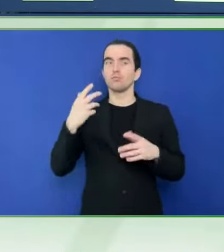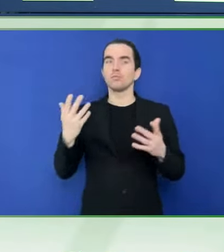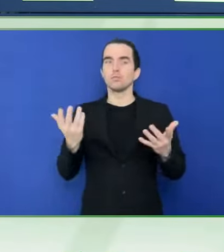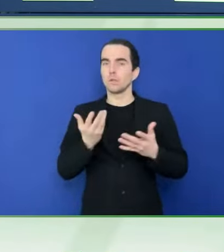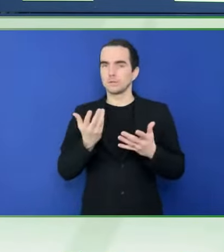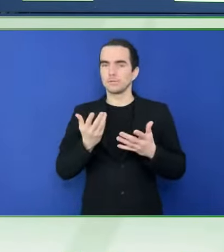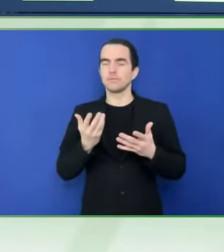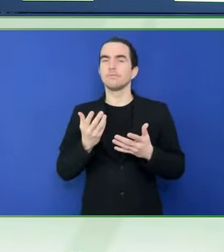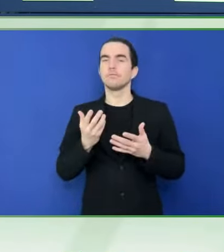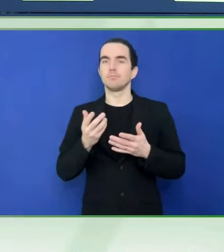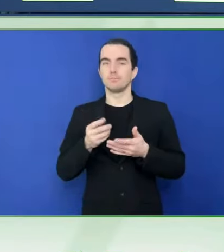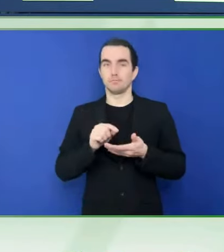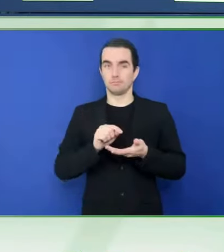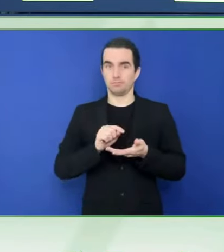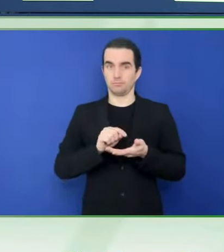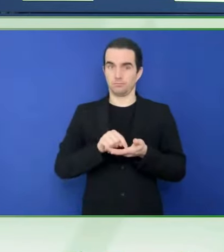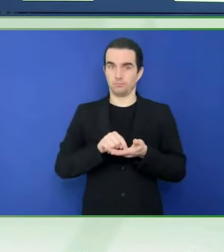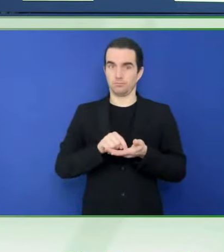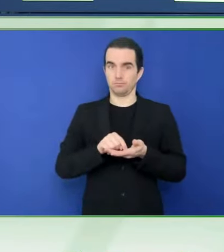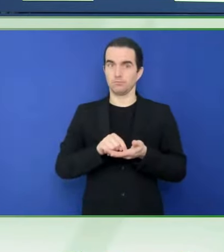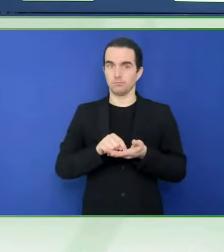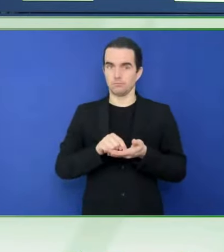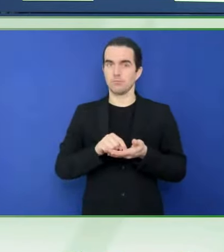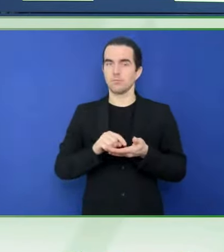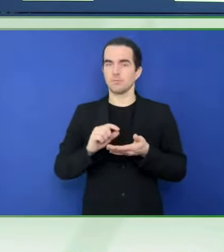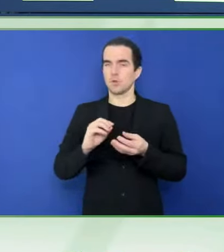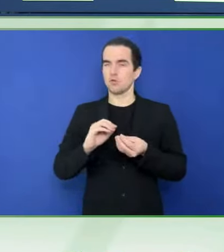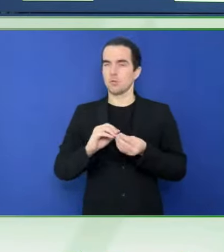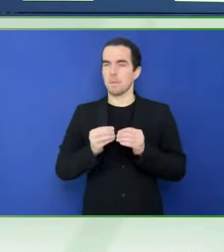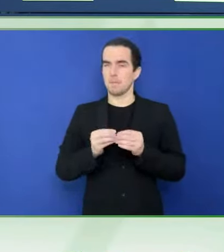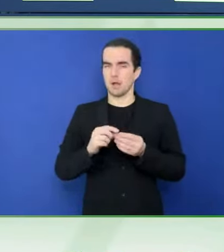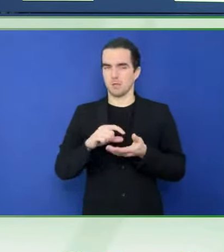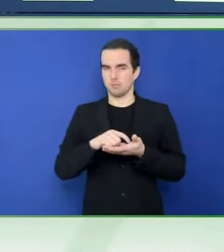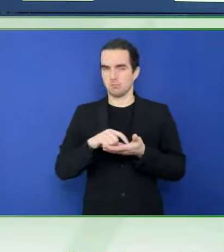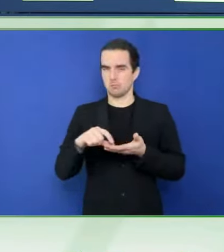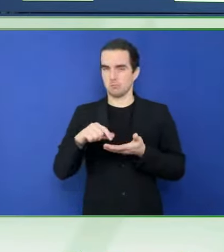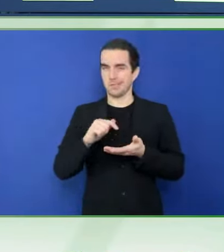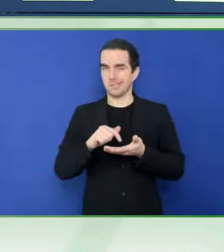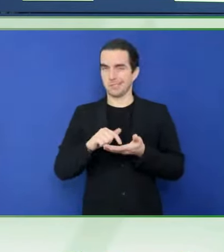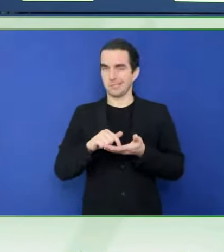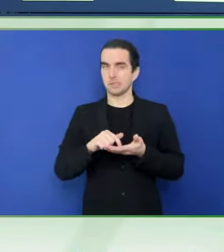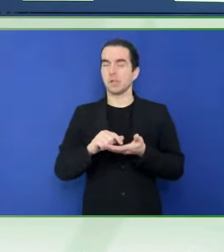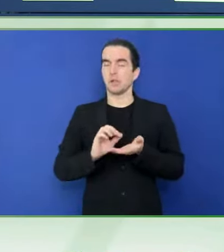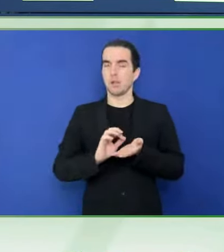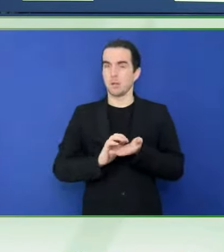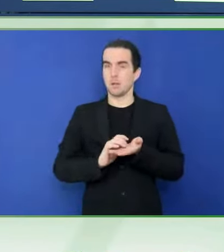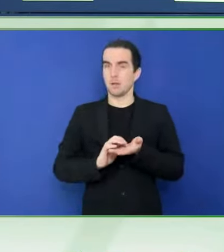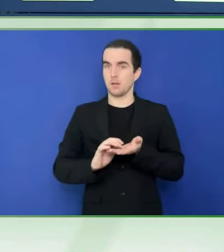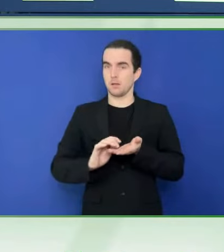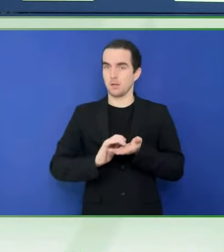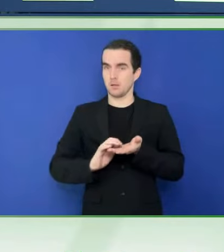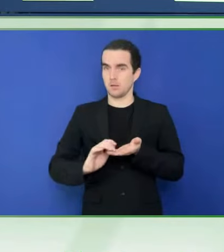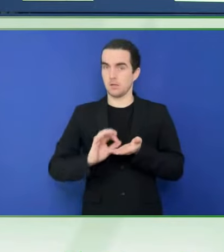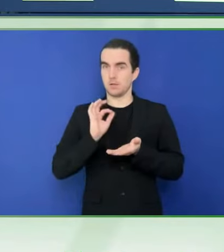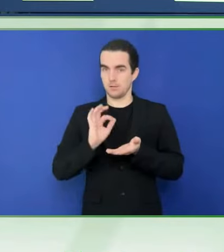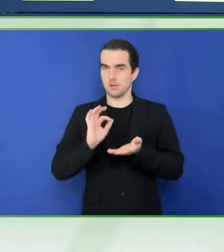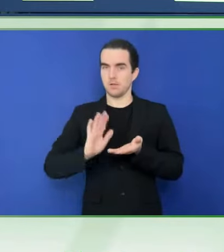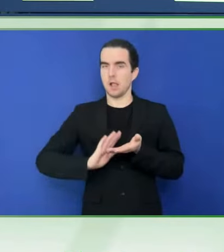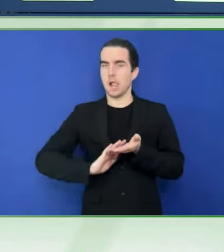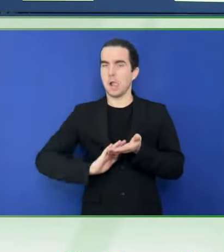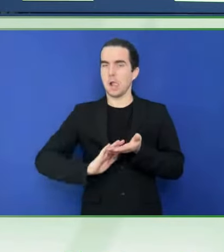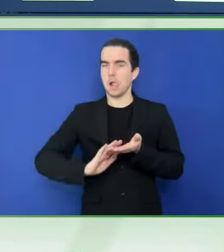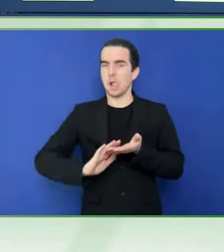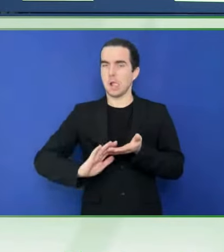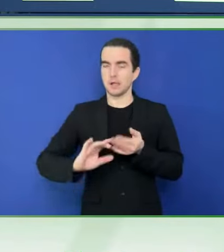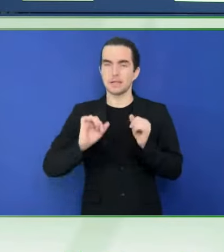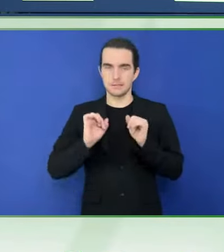the train, take out their mobile phone and read, or the telephone will read